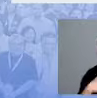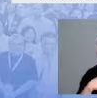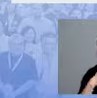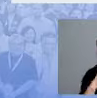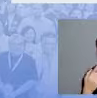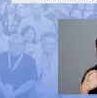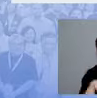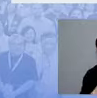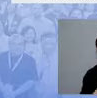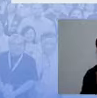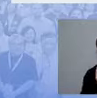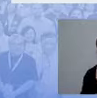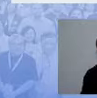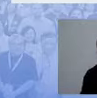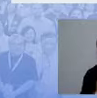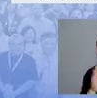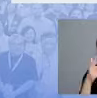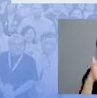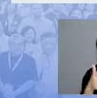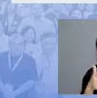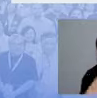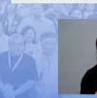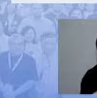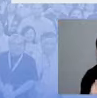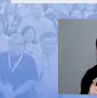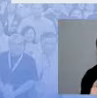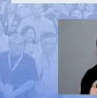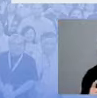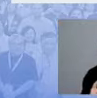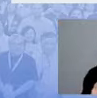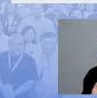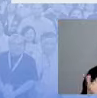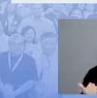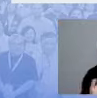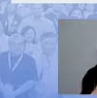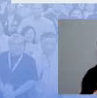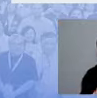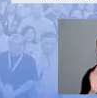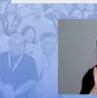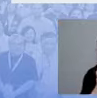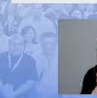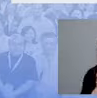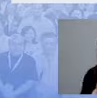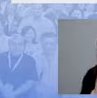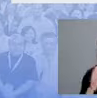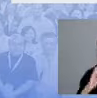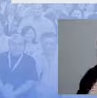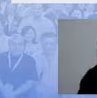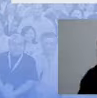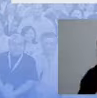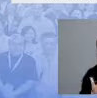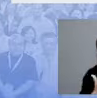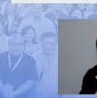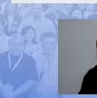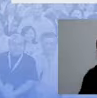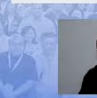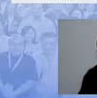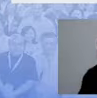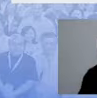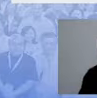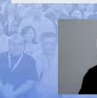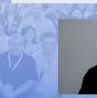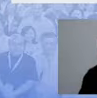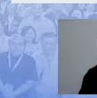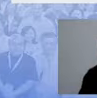inclusive communities. And number 3 is actually what Dr. Khairi shared just now, the module on citizen rights and knowledge on the